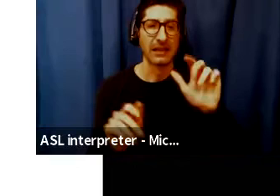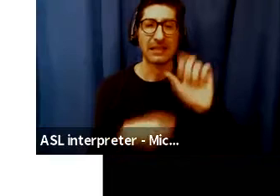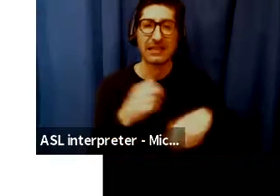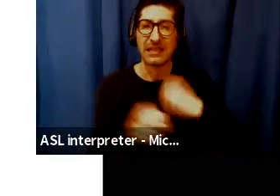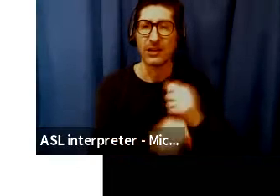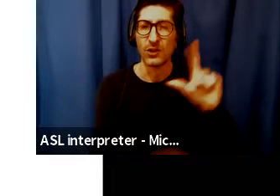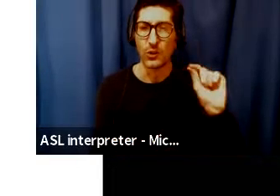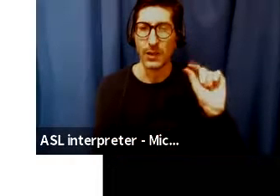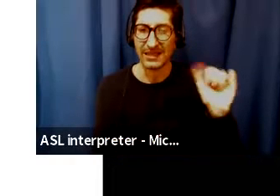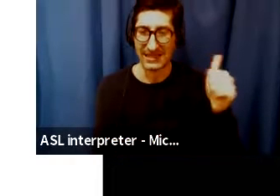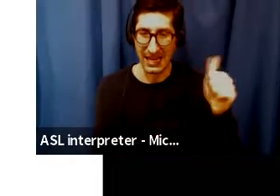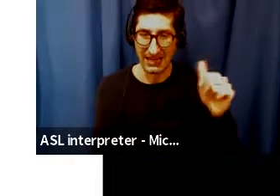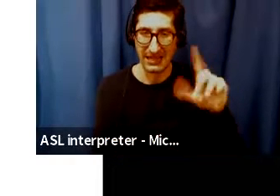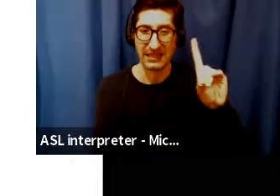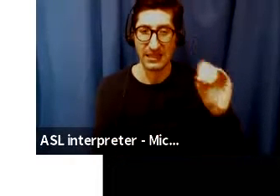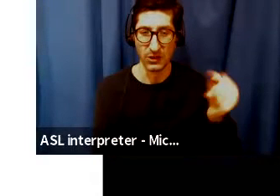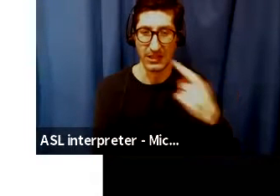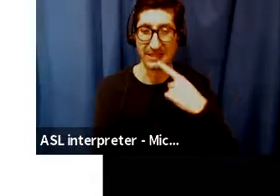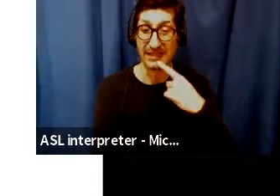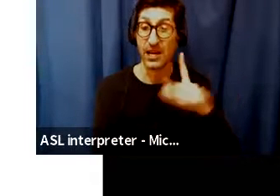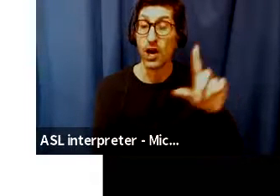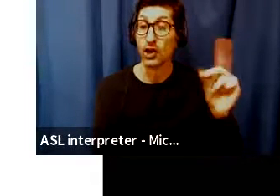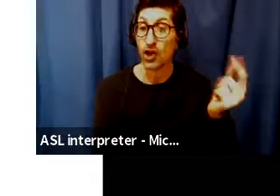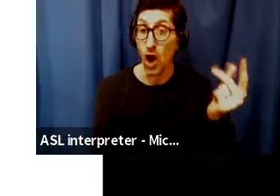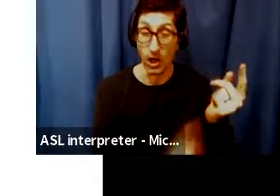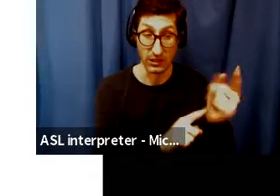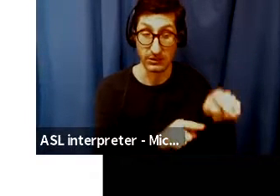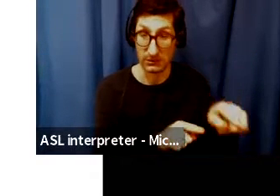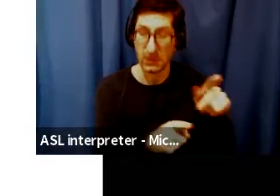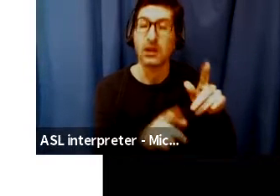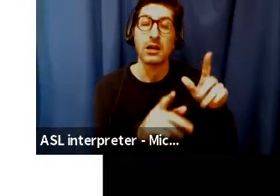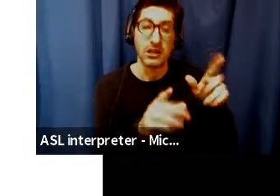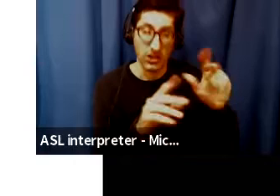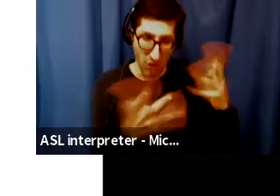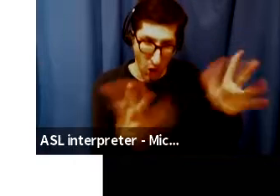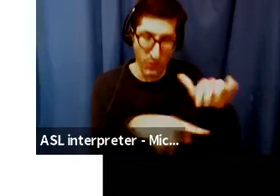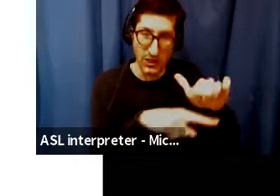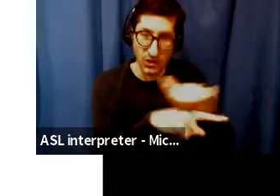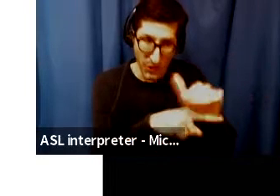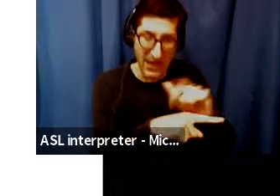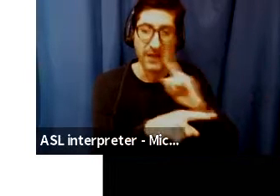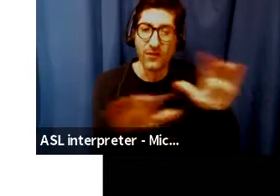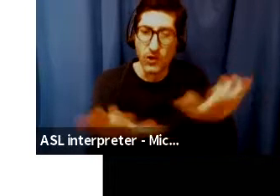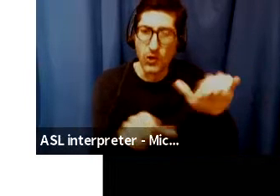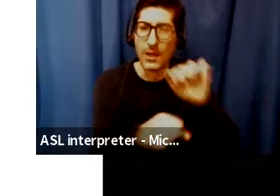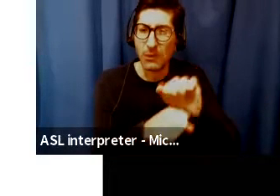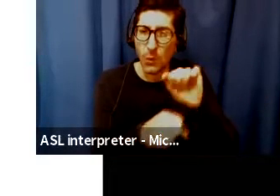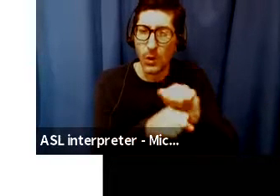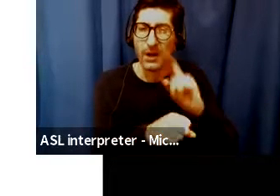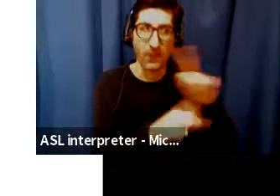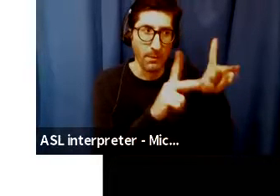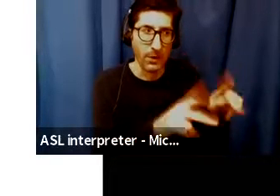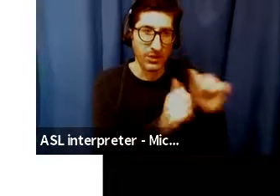and said any dog individually trained to do work or provide tasks for the benefit of an individual with a